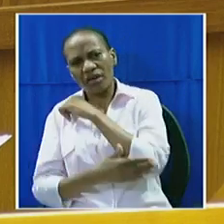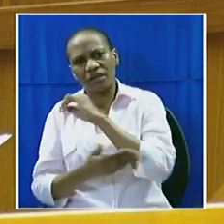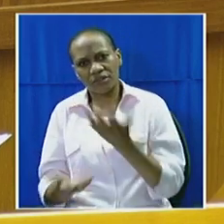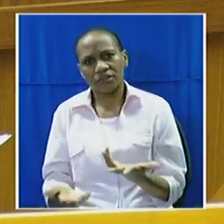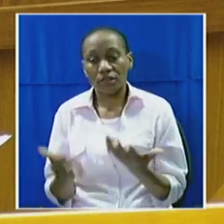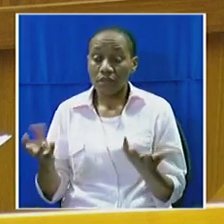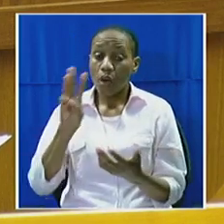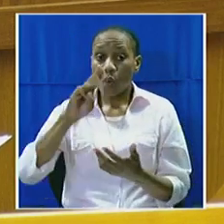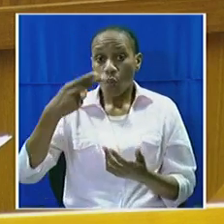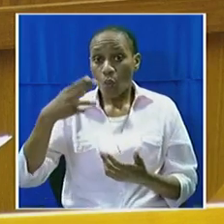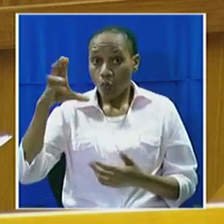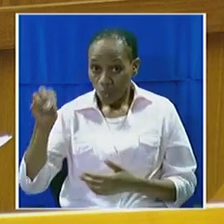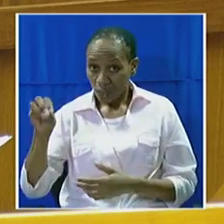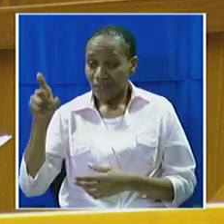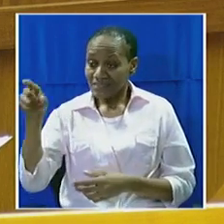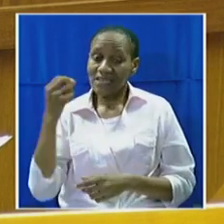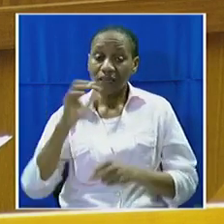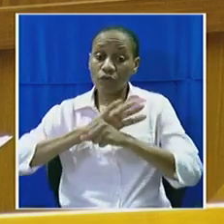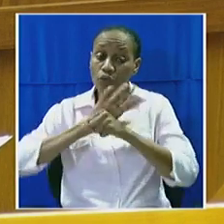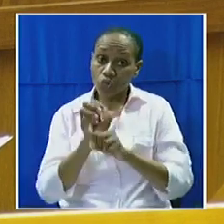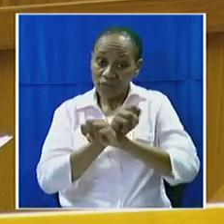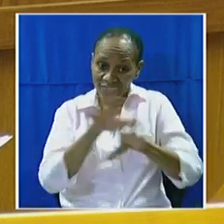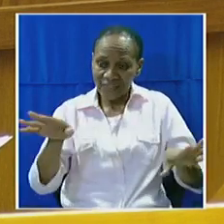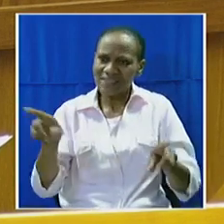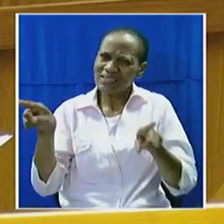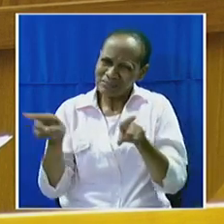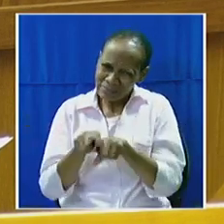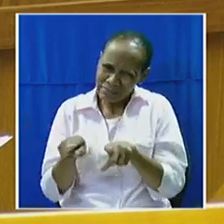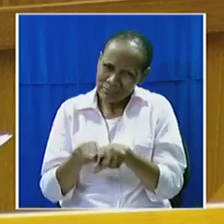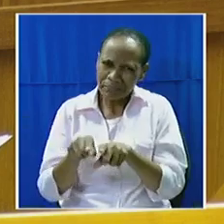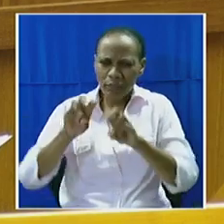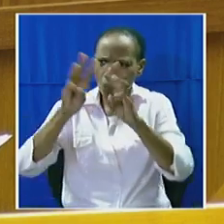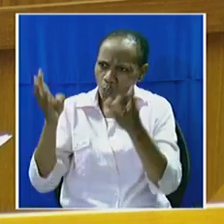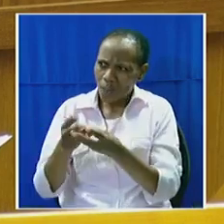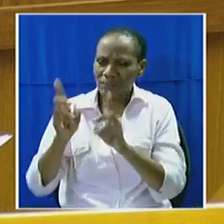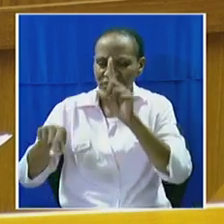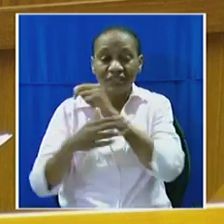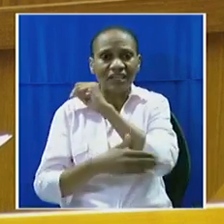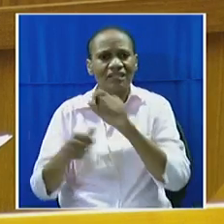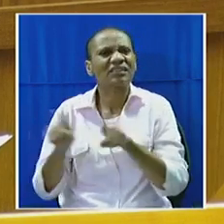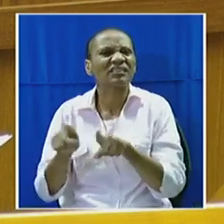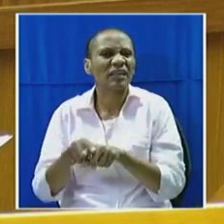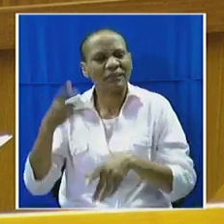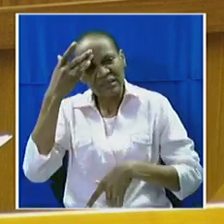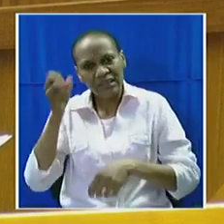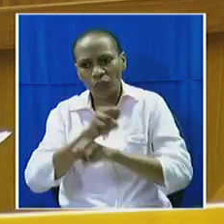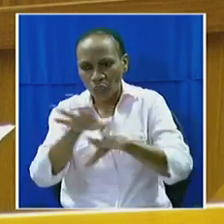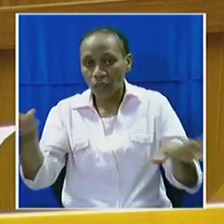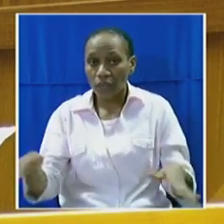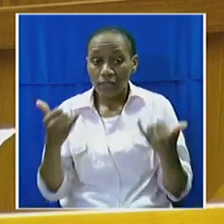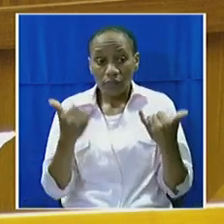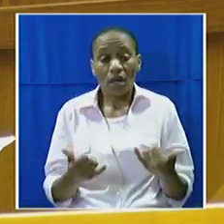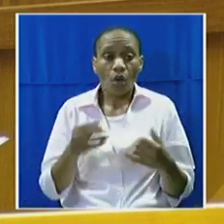Health Organization's declaration of coronavirus as a global health emergency, the National Department of Health announced the designated hospitals in